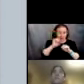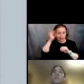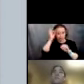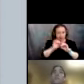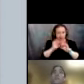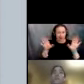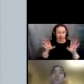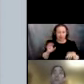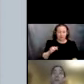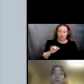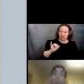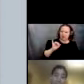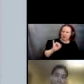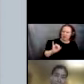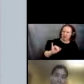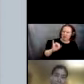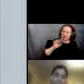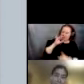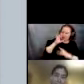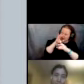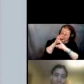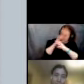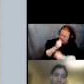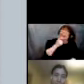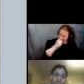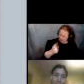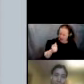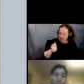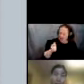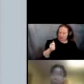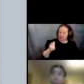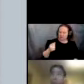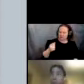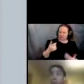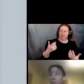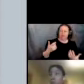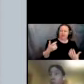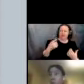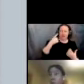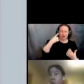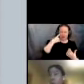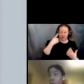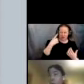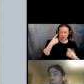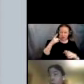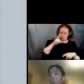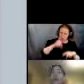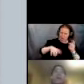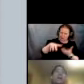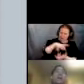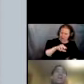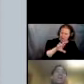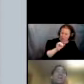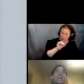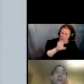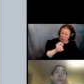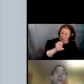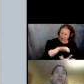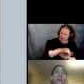fascinated because A, I thought that, you know, interracial marriage was completely illegal at the time. And